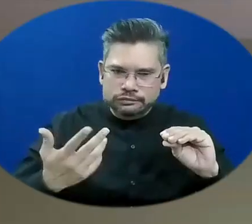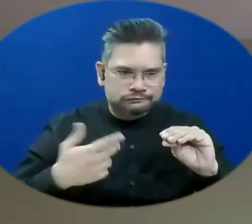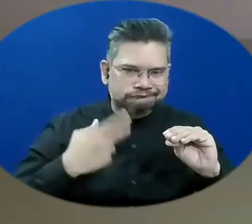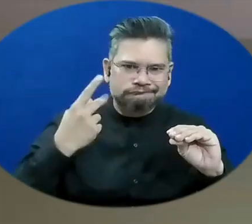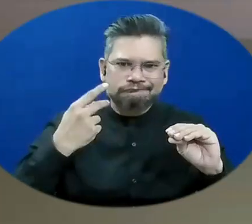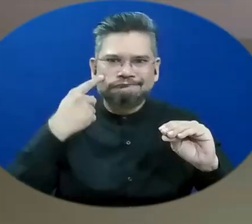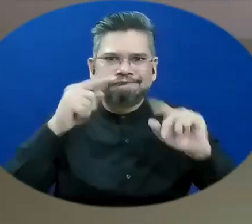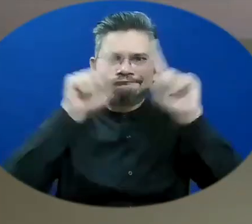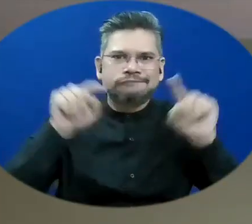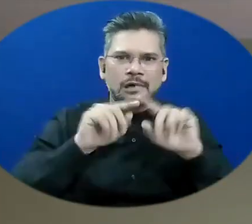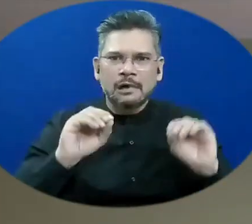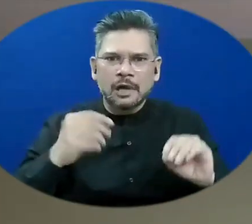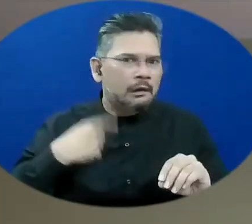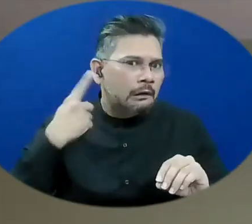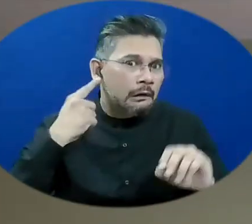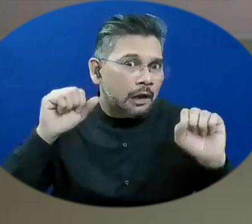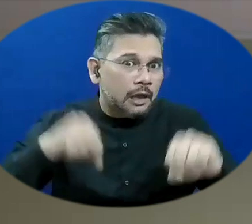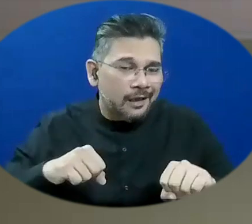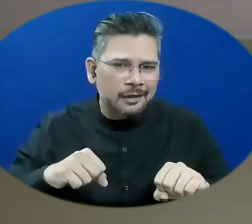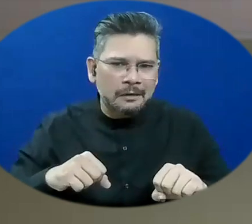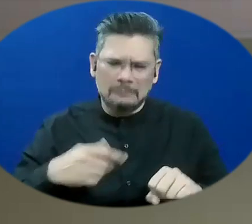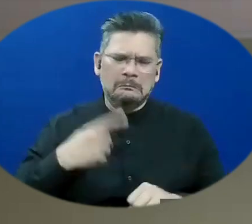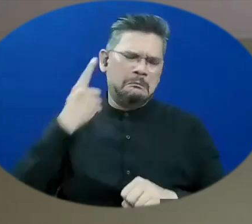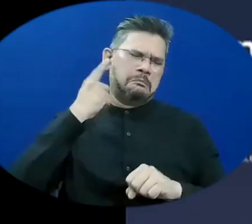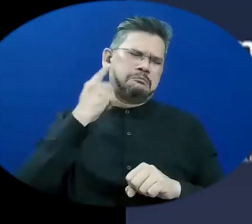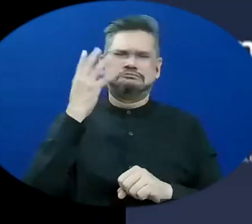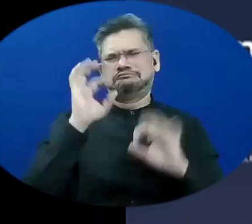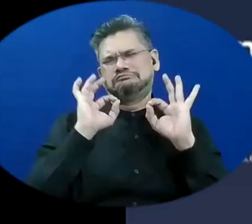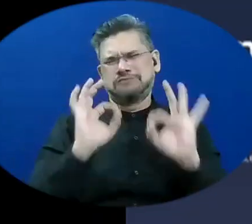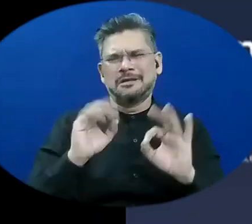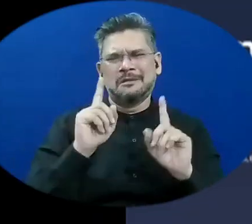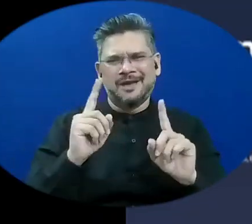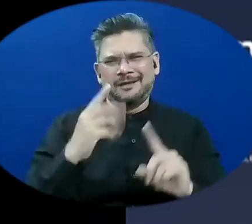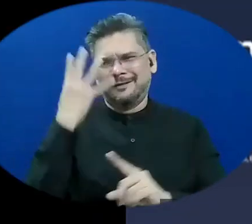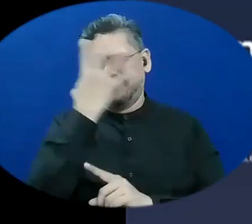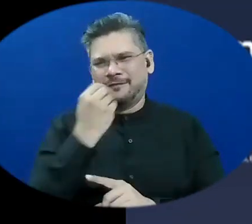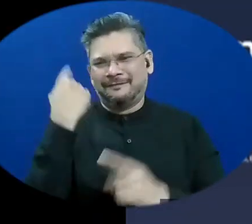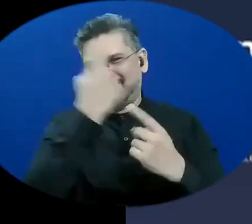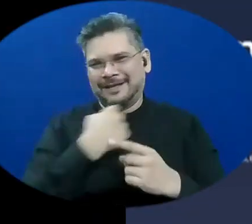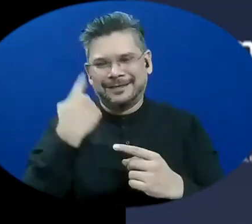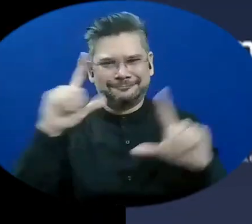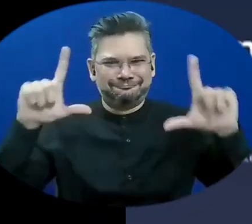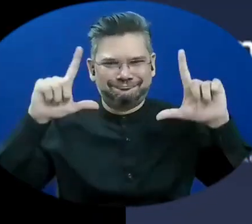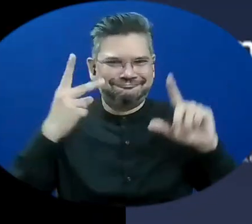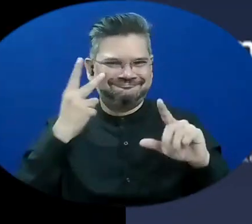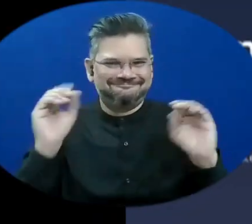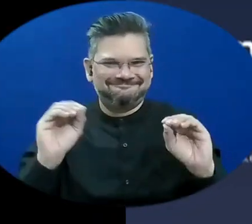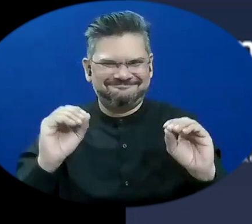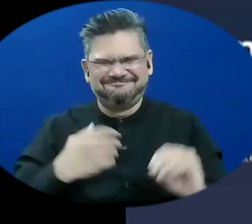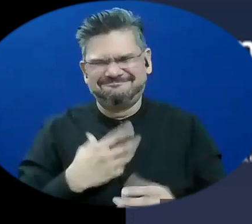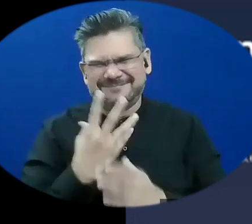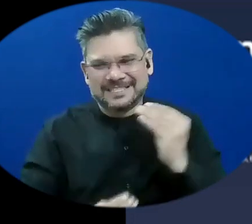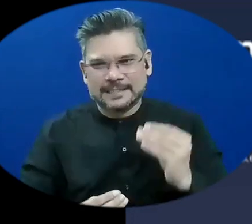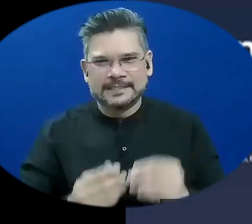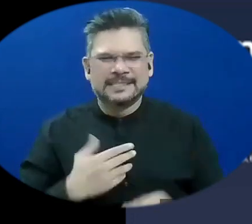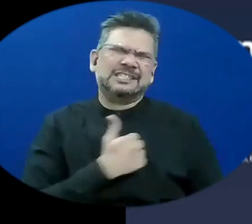beautifully. Thank you. We'd love to see your lovely face, but we can definitely hear your voice. Okay, good. Sorry, I'm having a little trouble with my